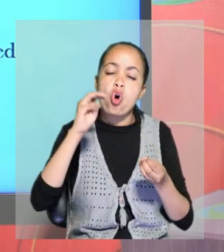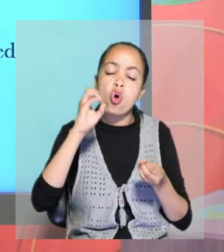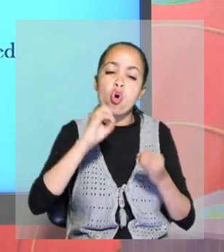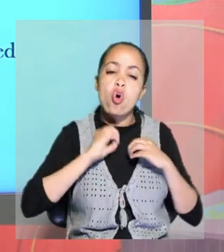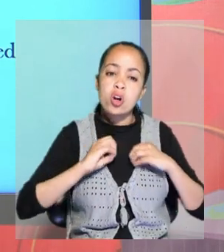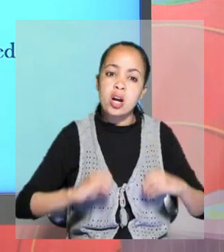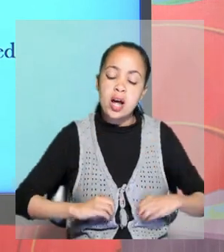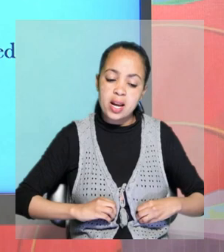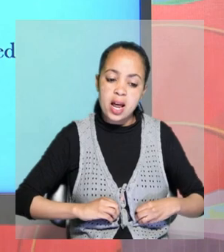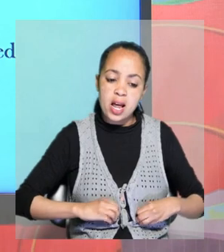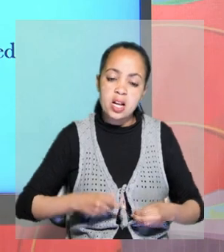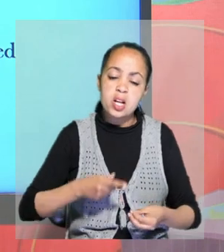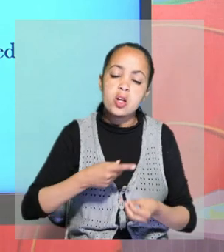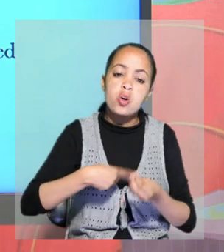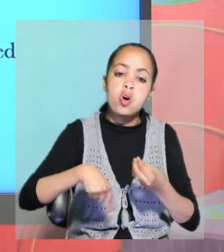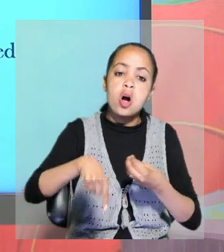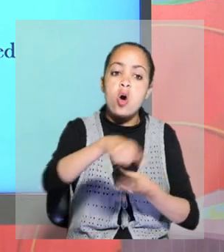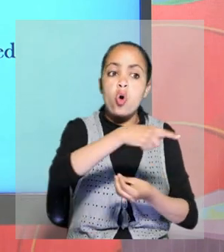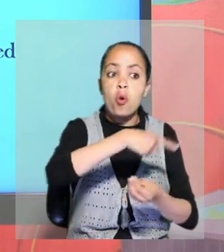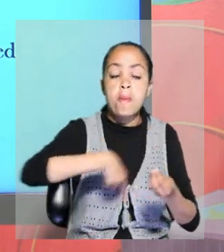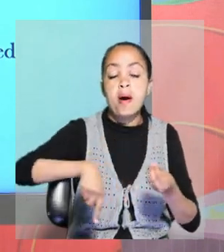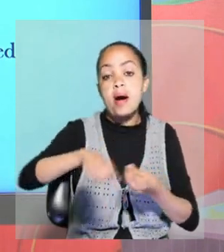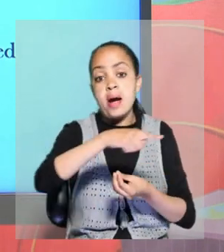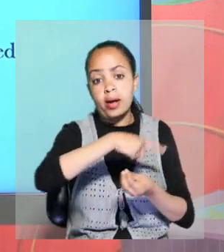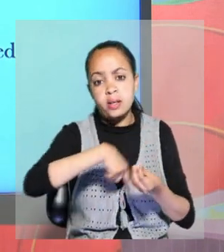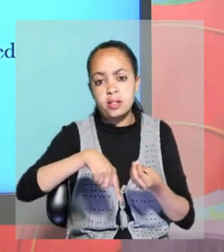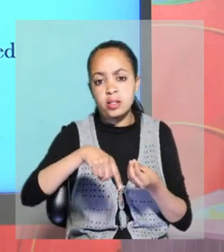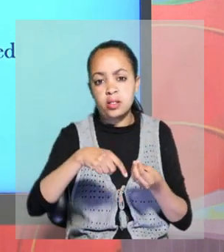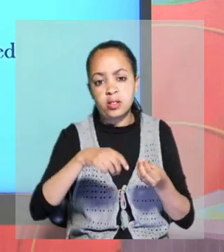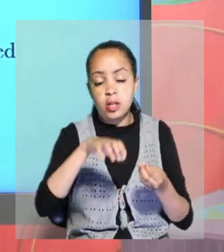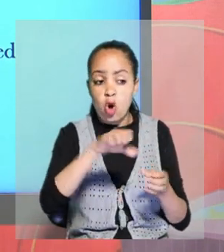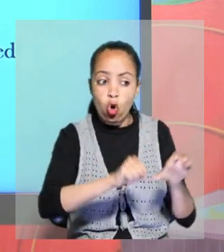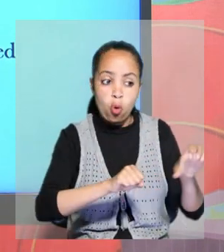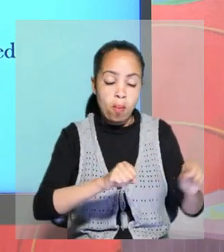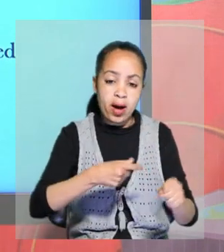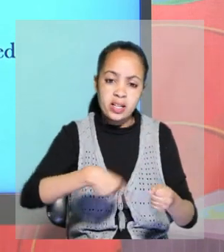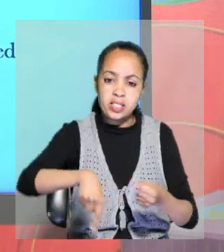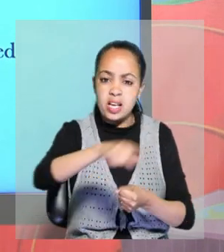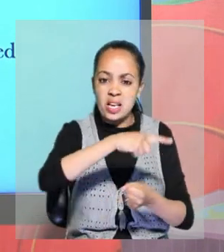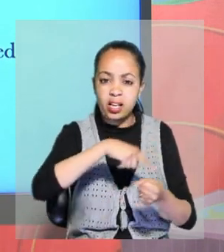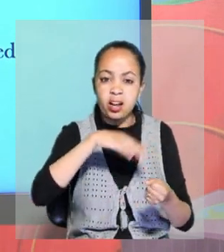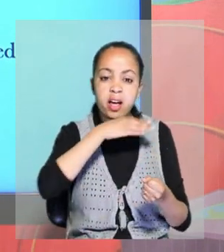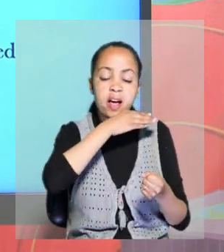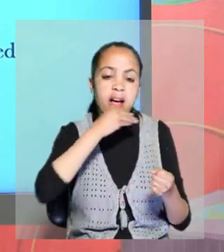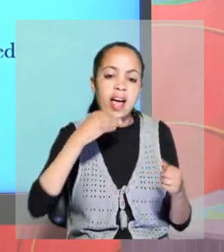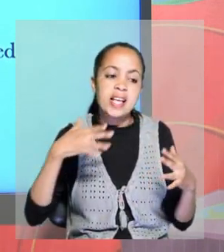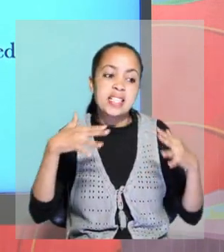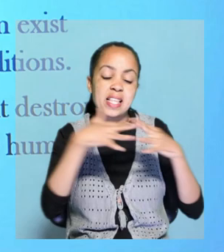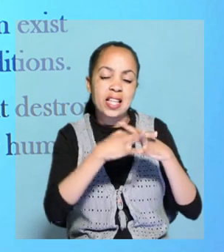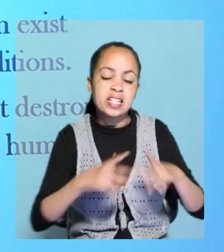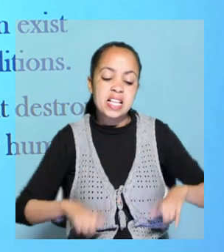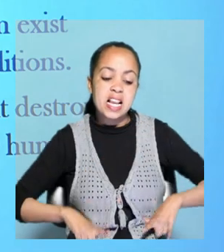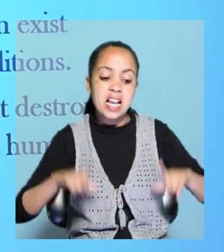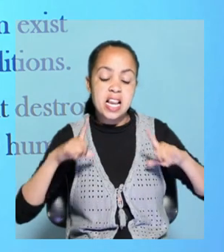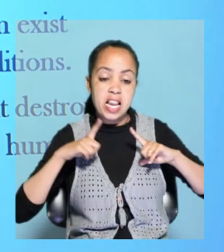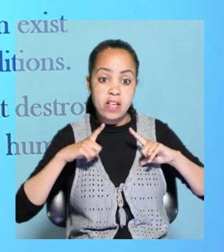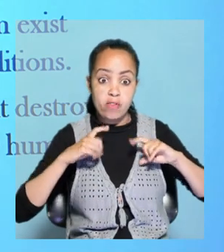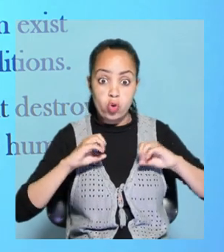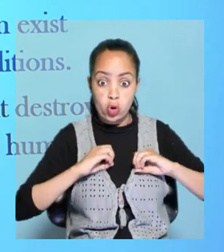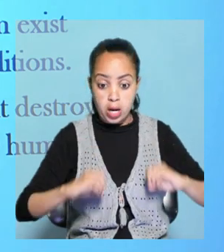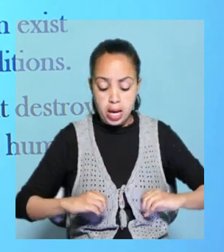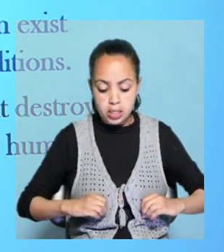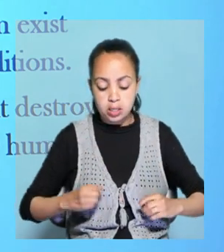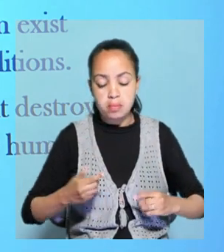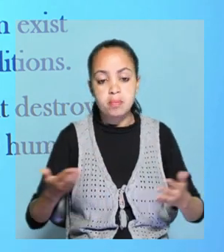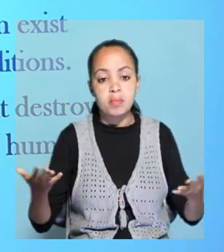to occupy this area. Here again, it is going to the interaction found between living organism become going to